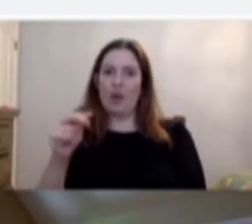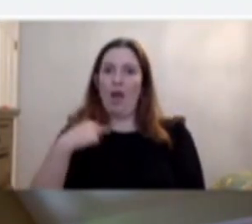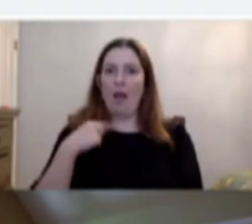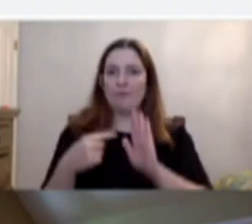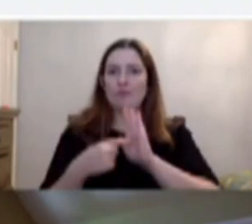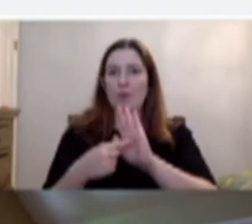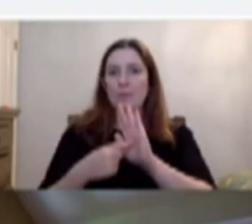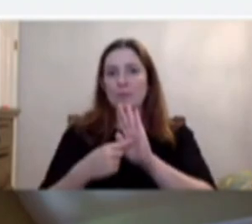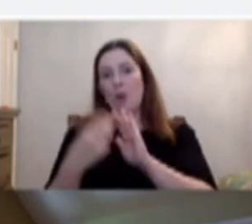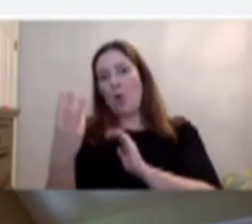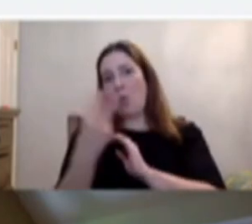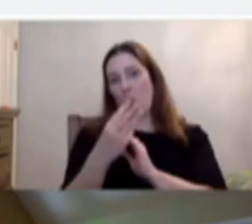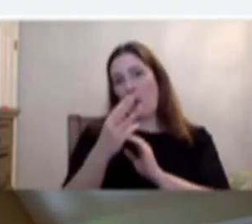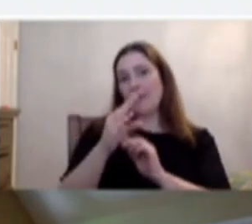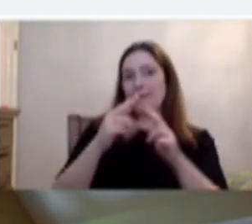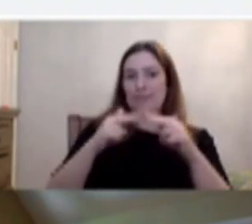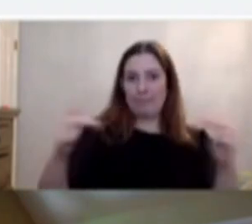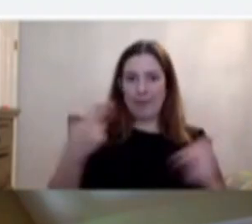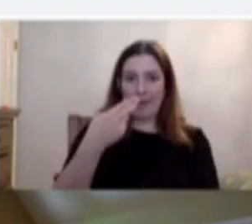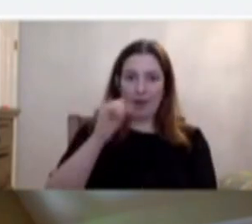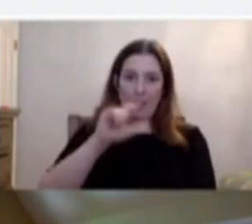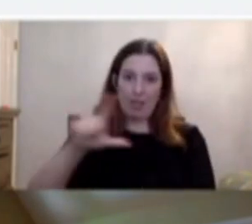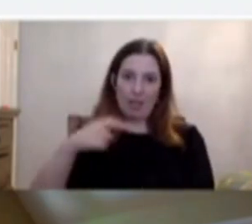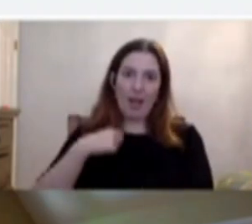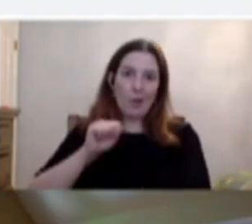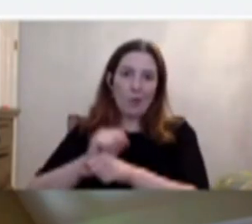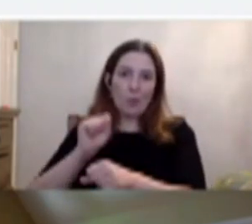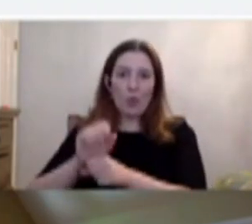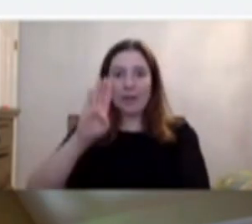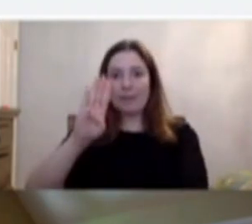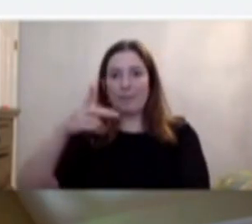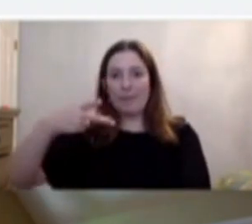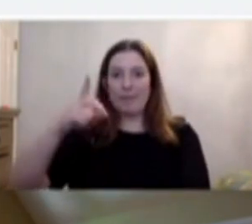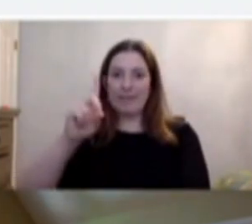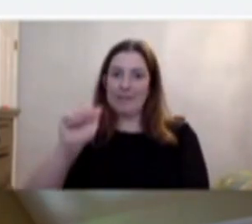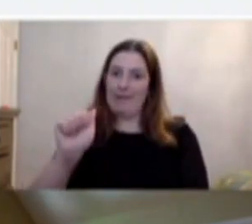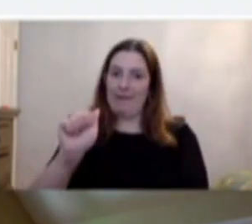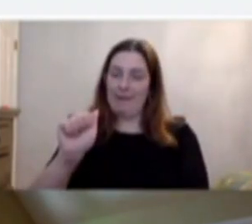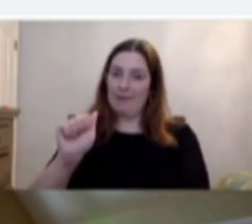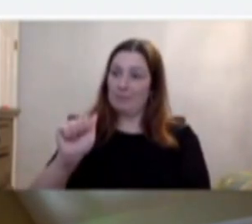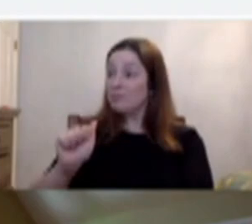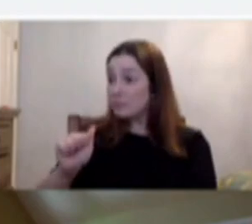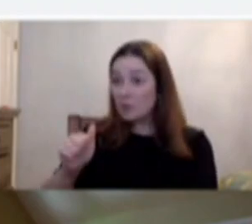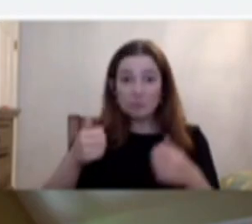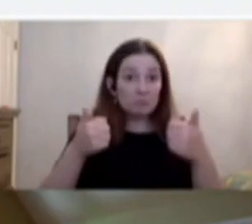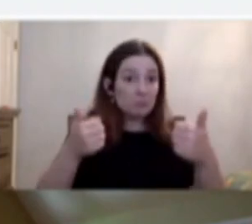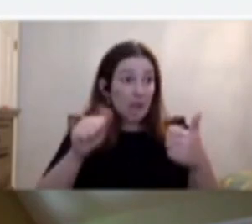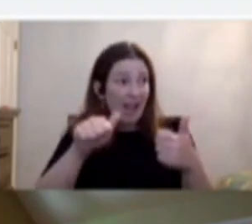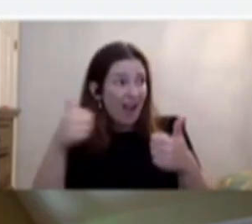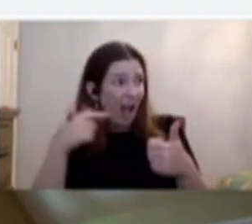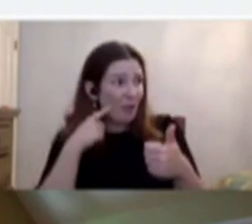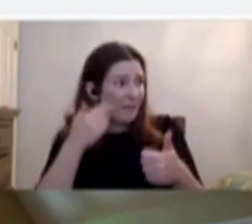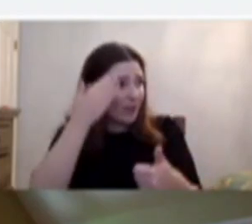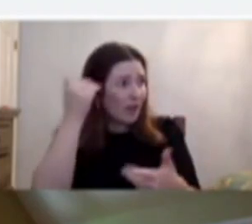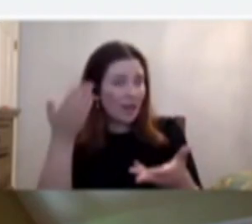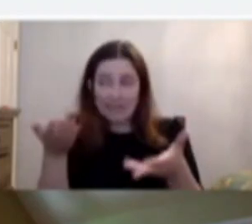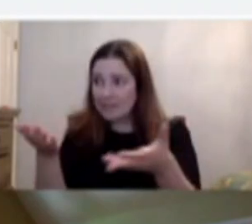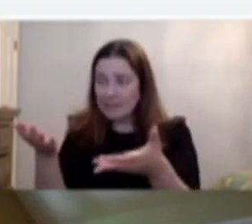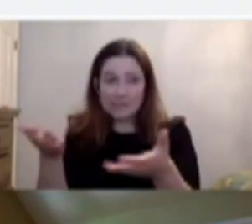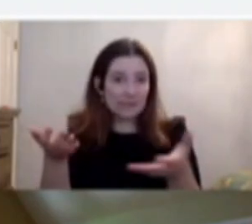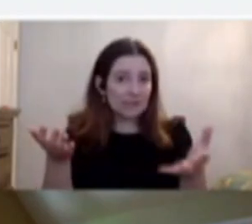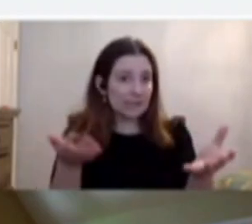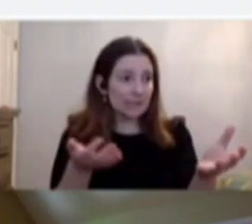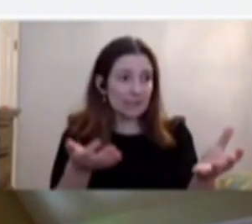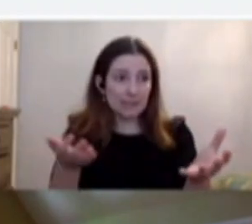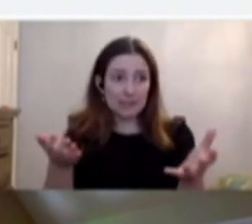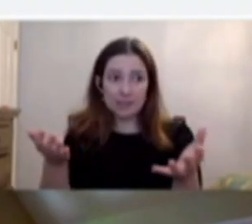I work up at the BPDA. Great. Anyone else that I'm missing? I believe